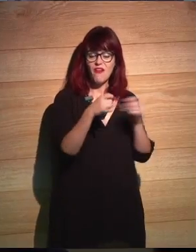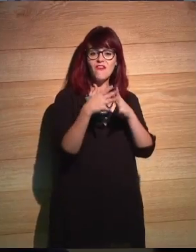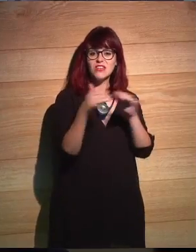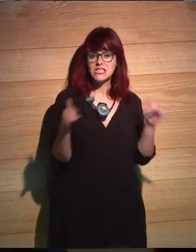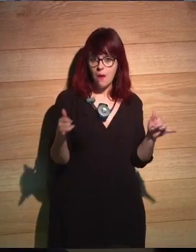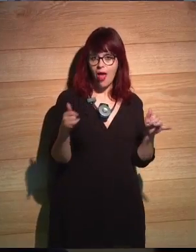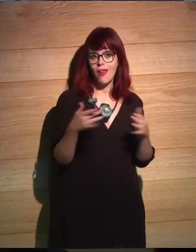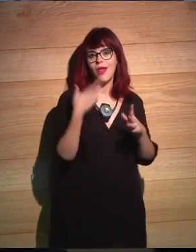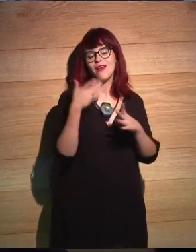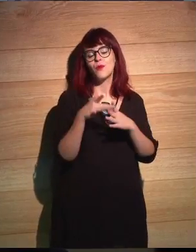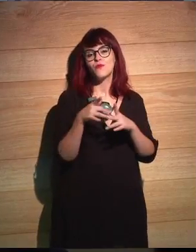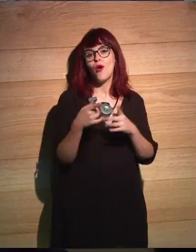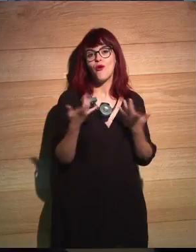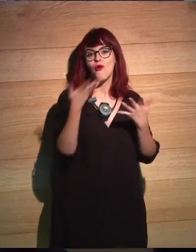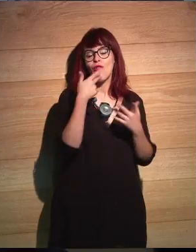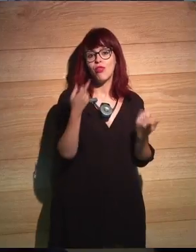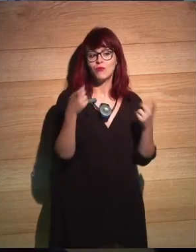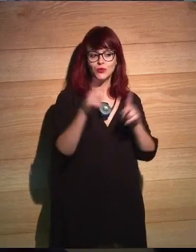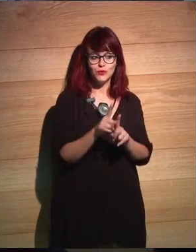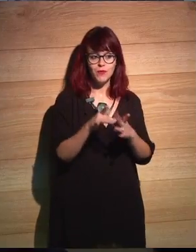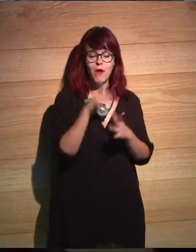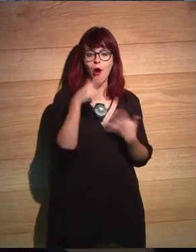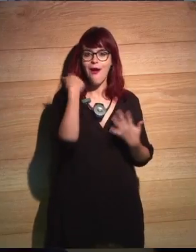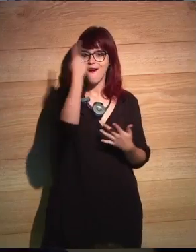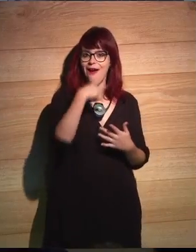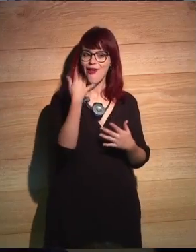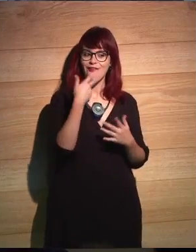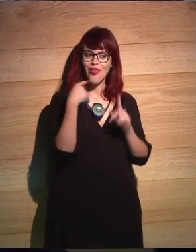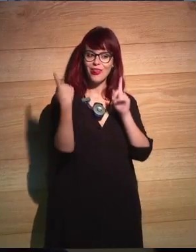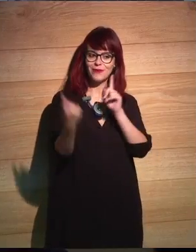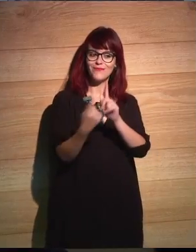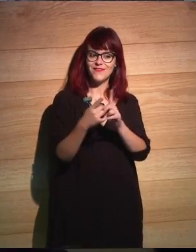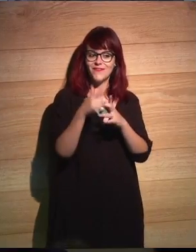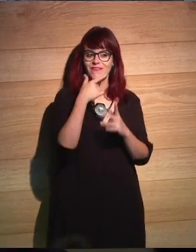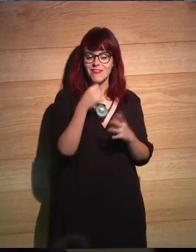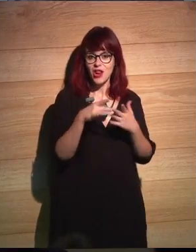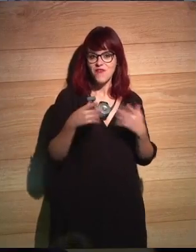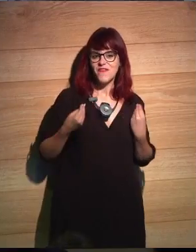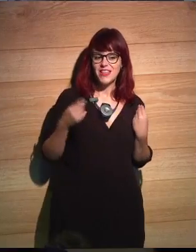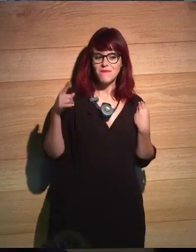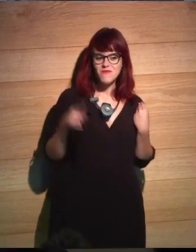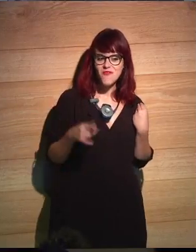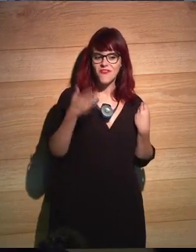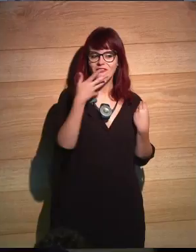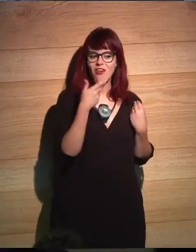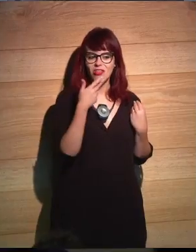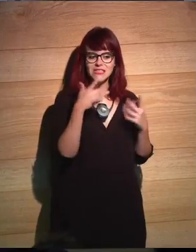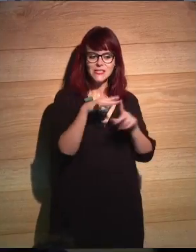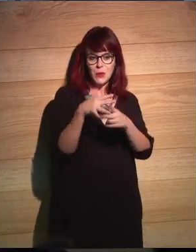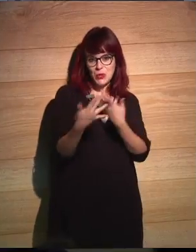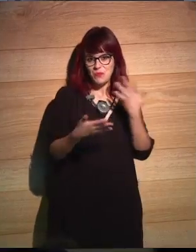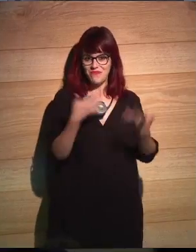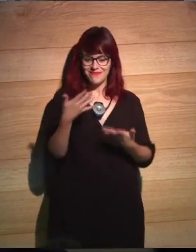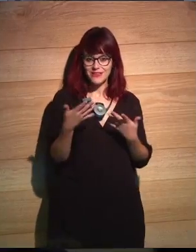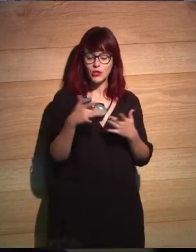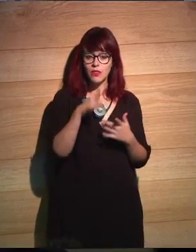other. We share cities, we share festivals, we come together every now and then, and we now